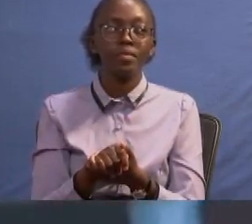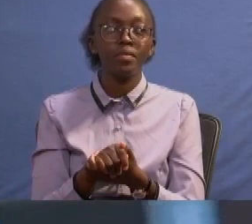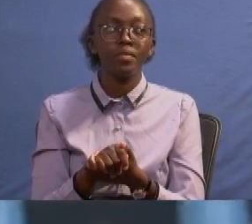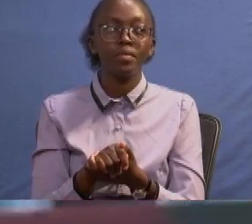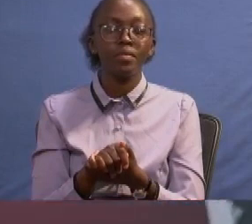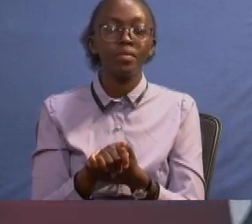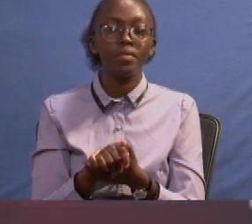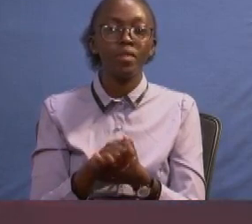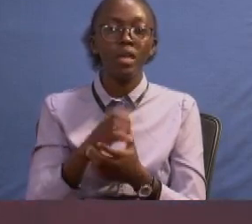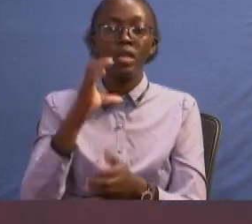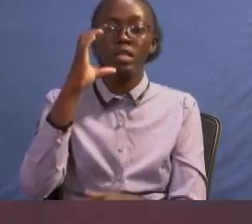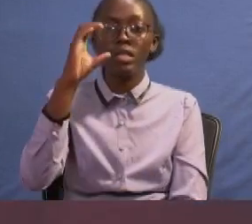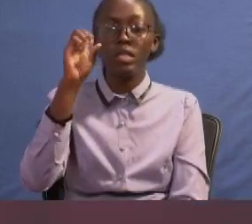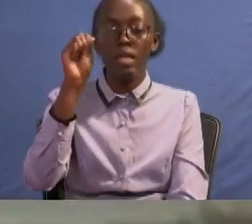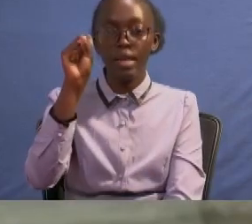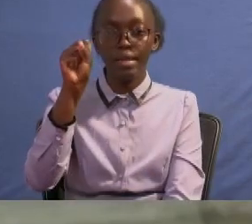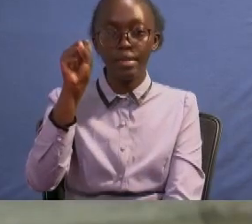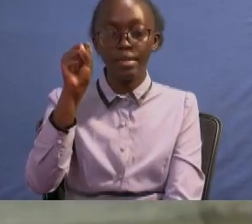The Cabinet Secretary,